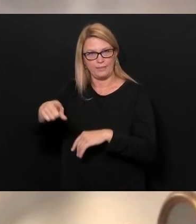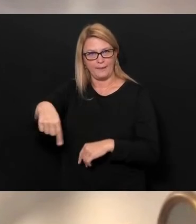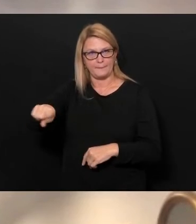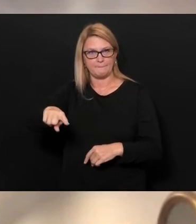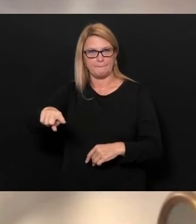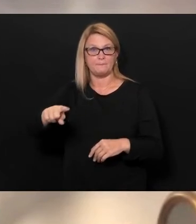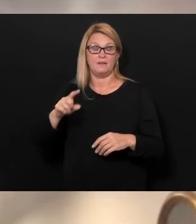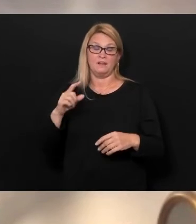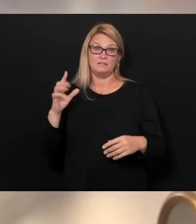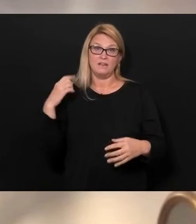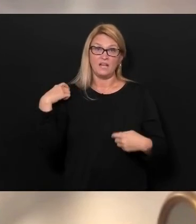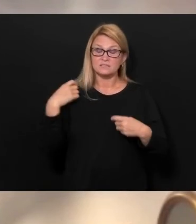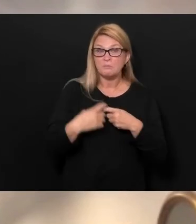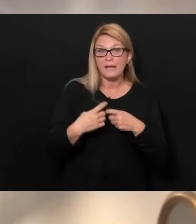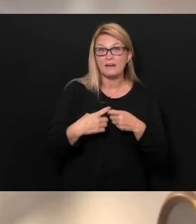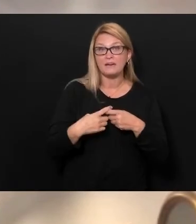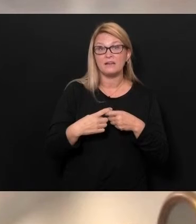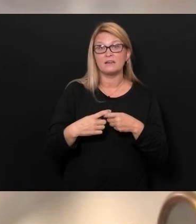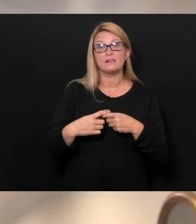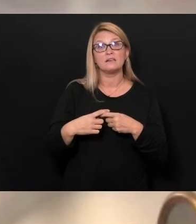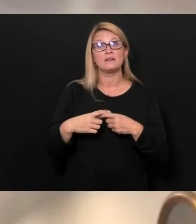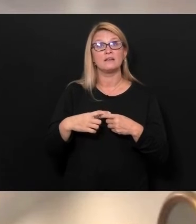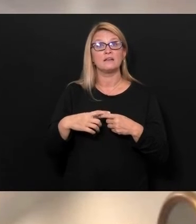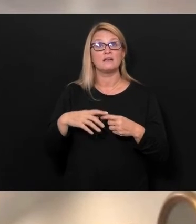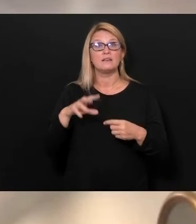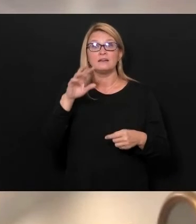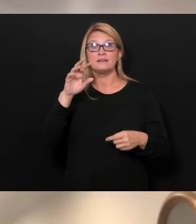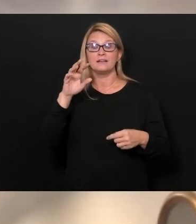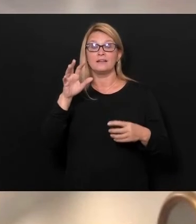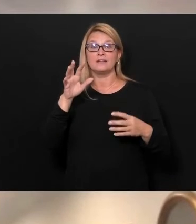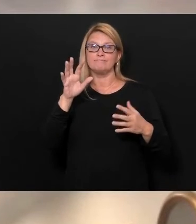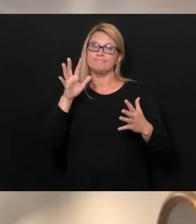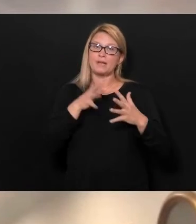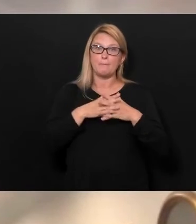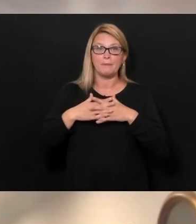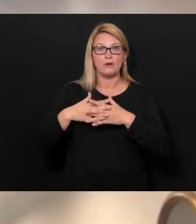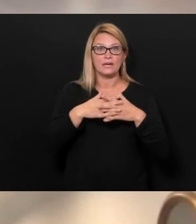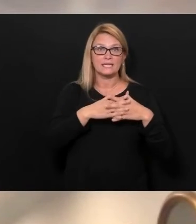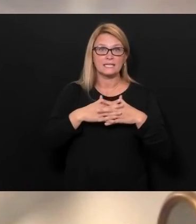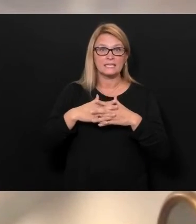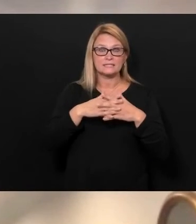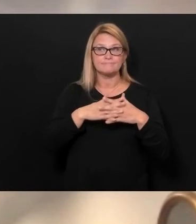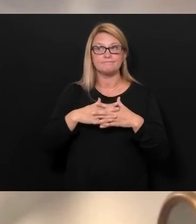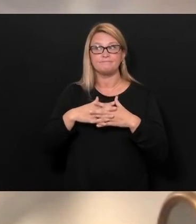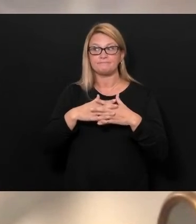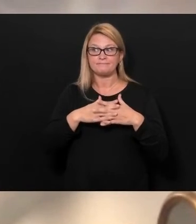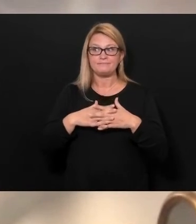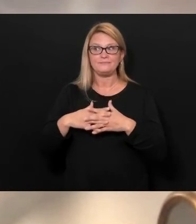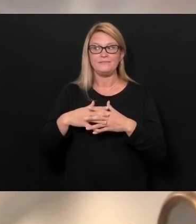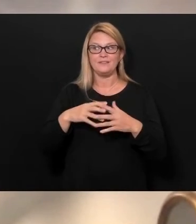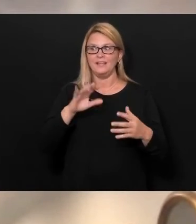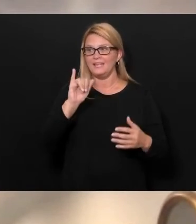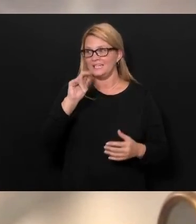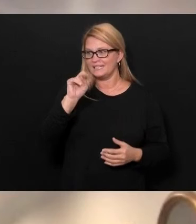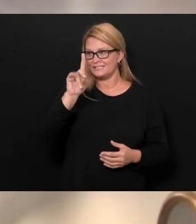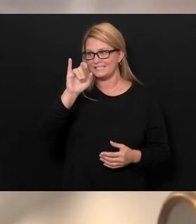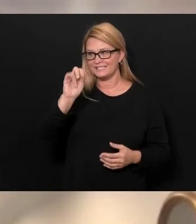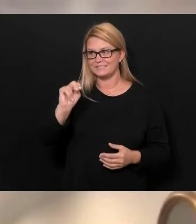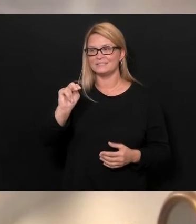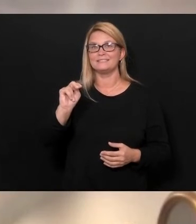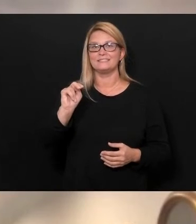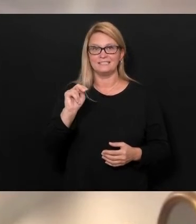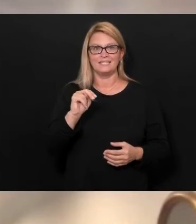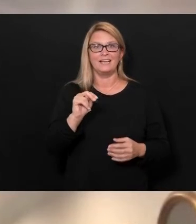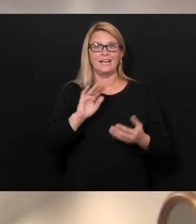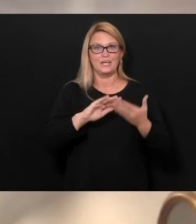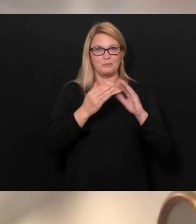Hispanic communities and Native American Indian communities, which people are at higher risk, although there's fewer of these folks in